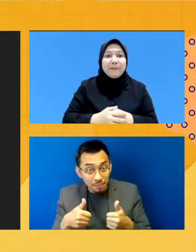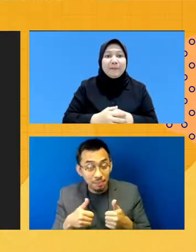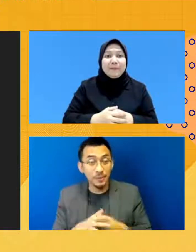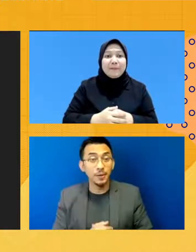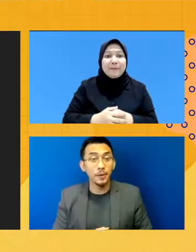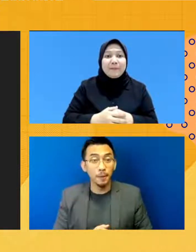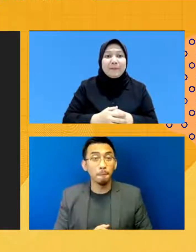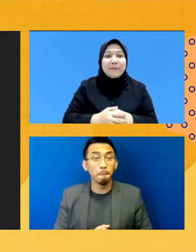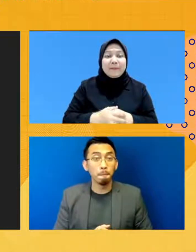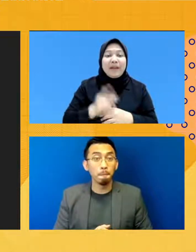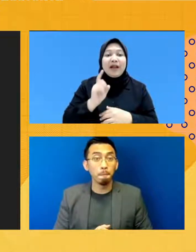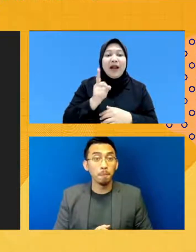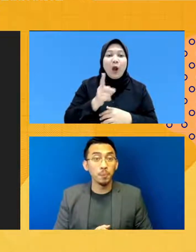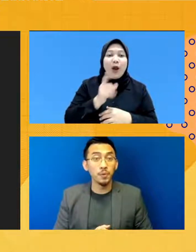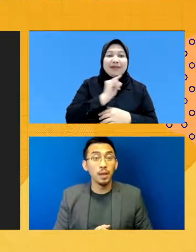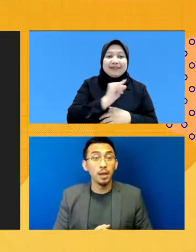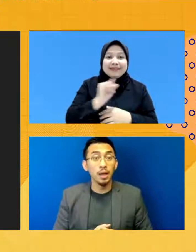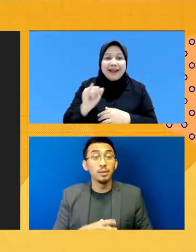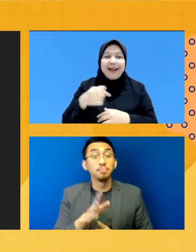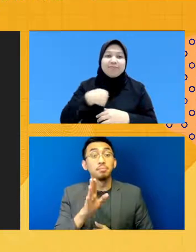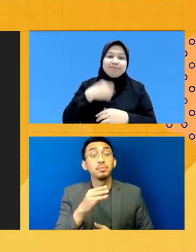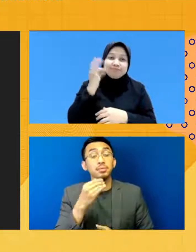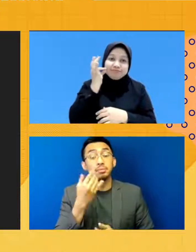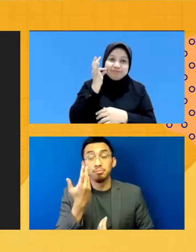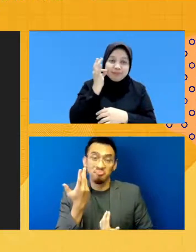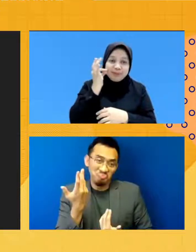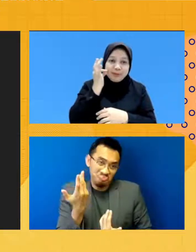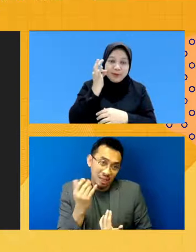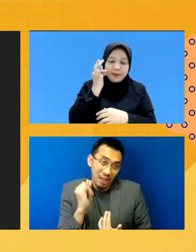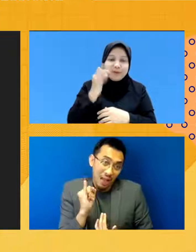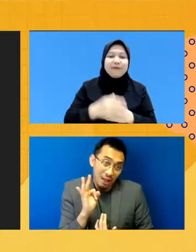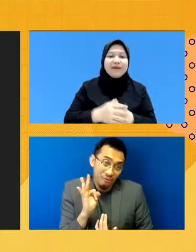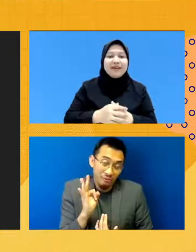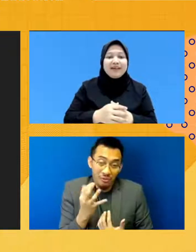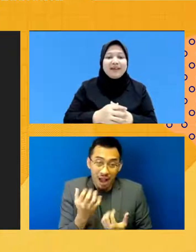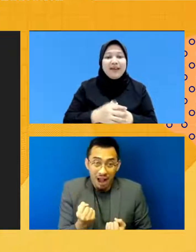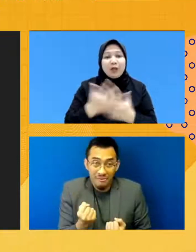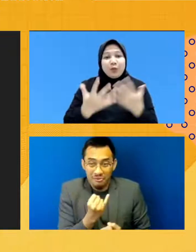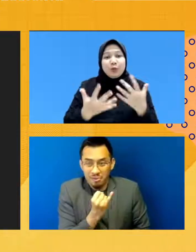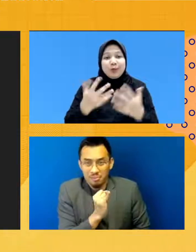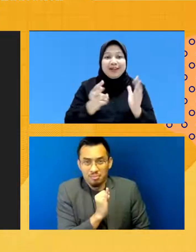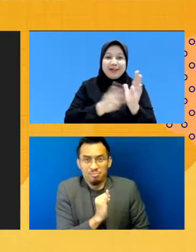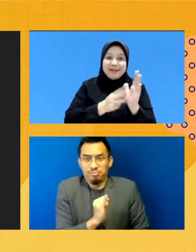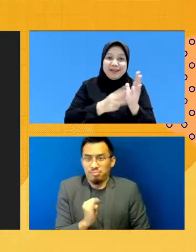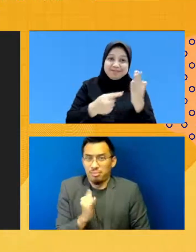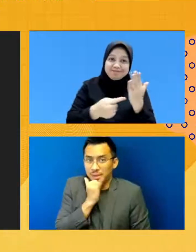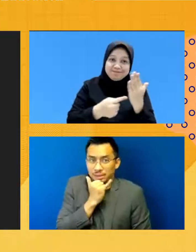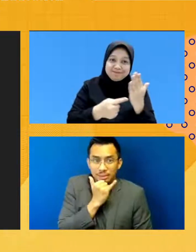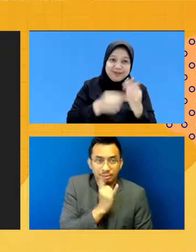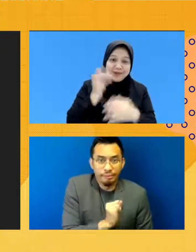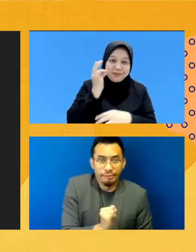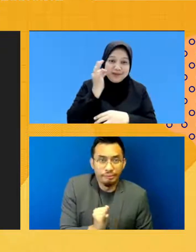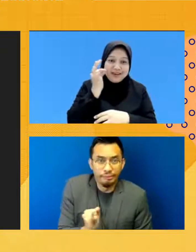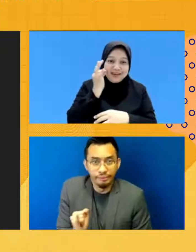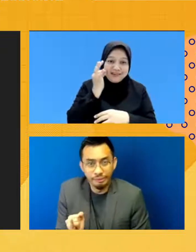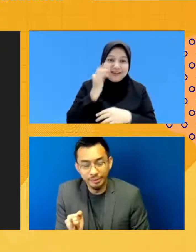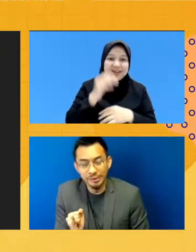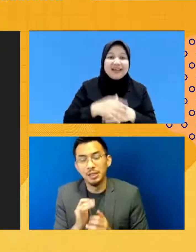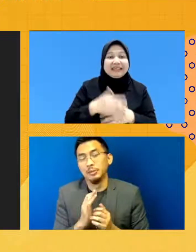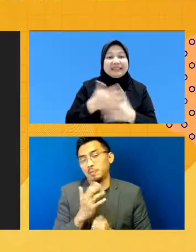the session, as well as for the technical issue. Hopefully, this will not be the last time we are engaged together